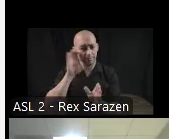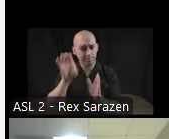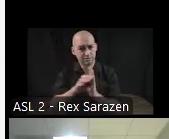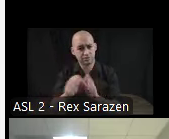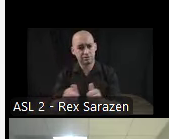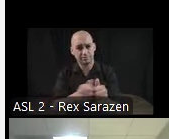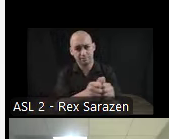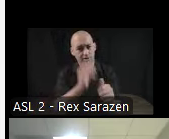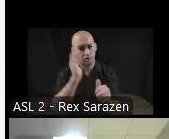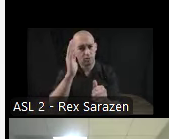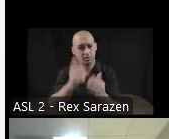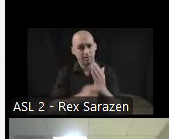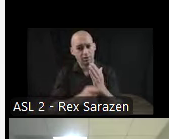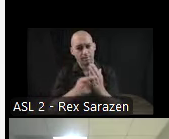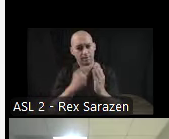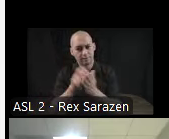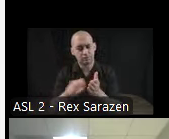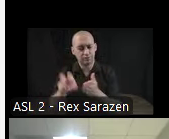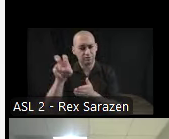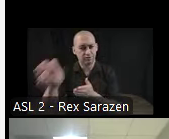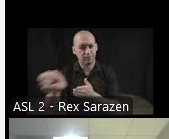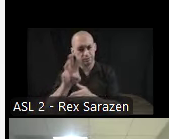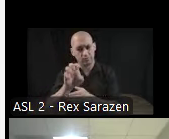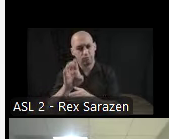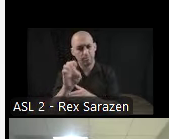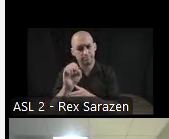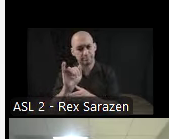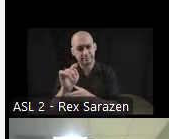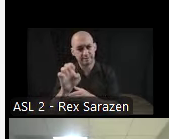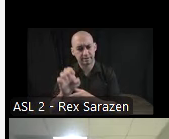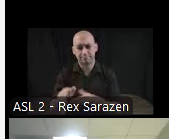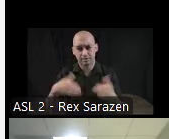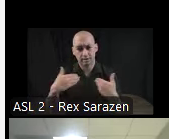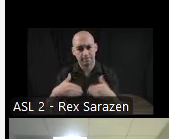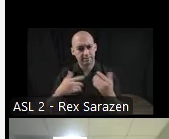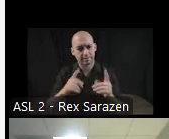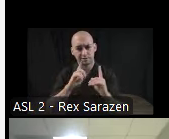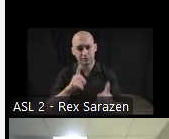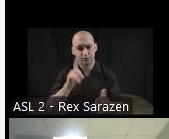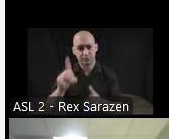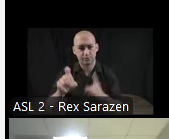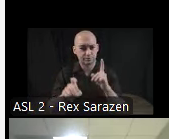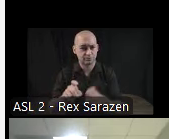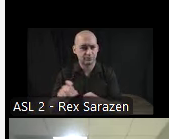article directly. I'm happy to take any other questions too.